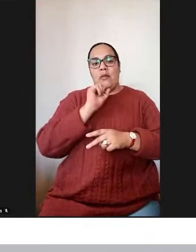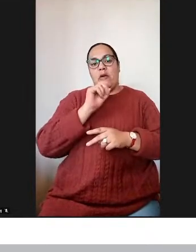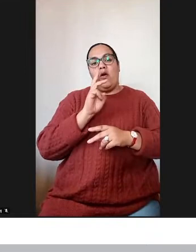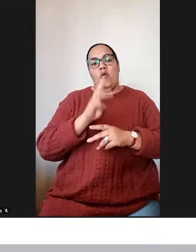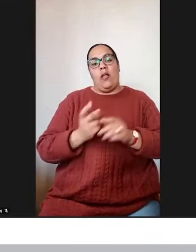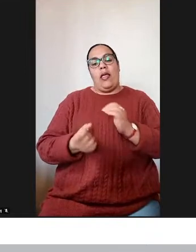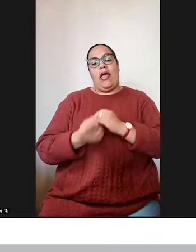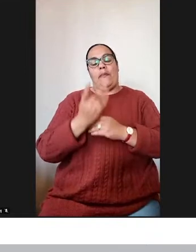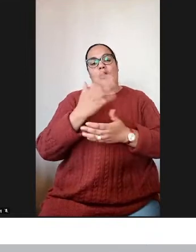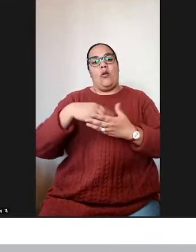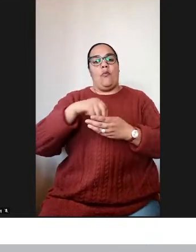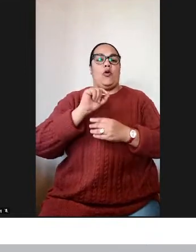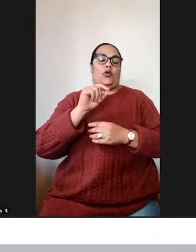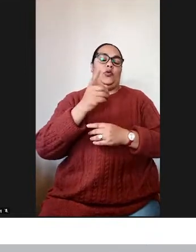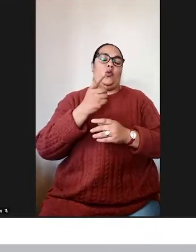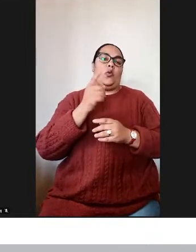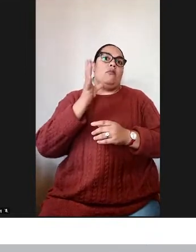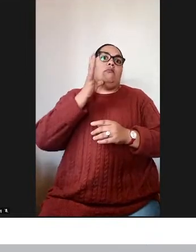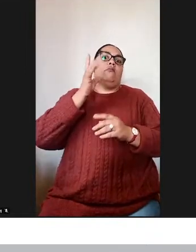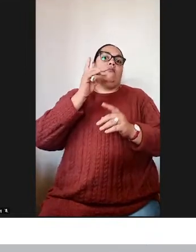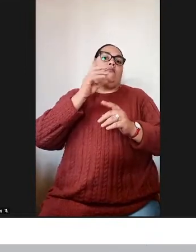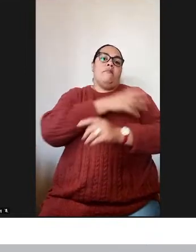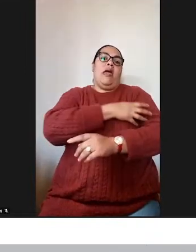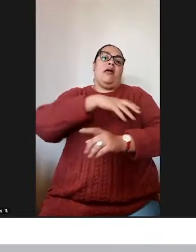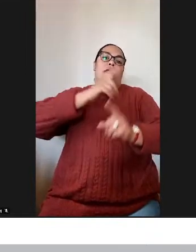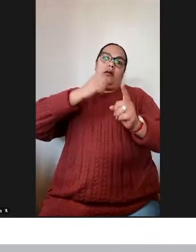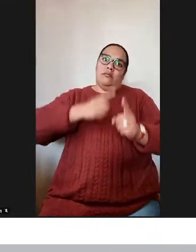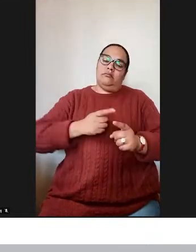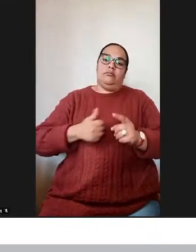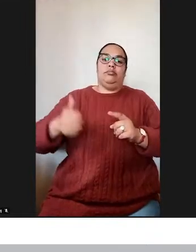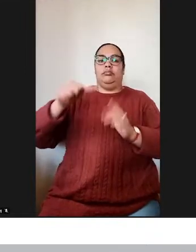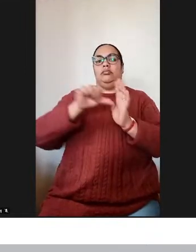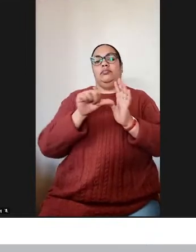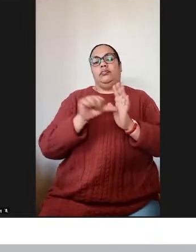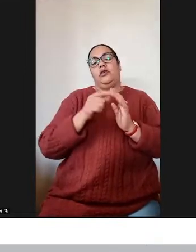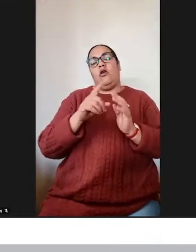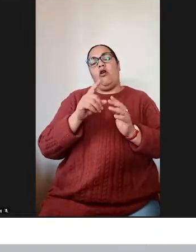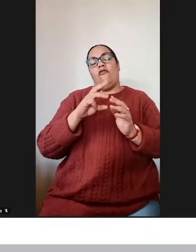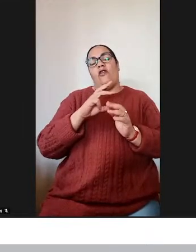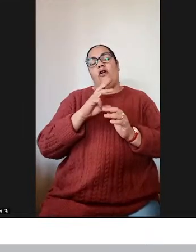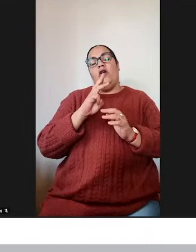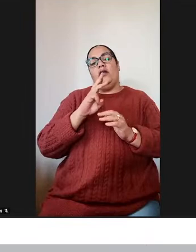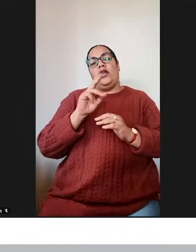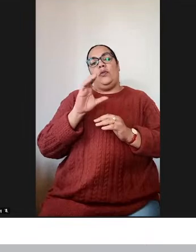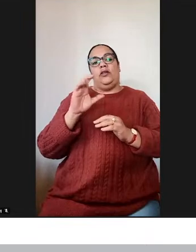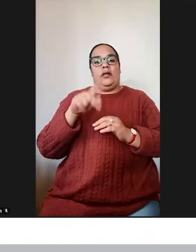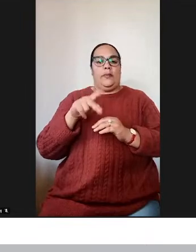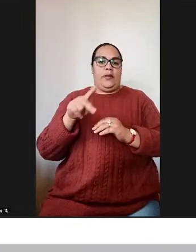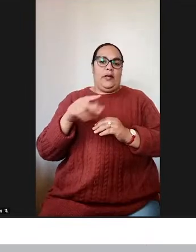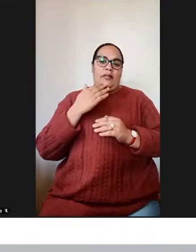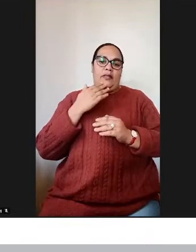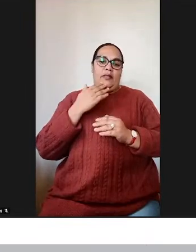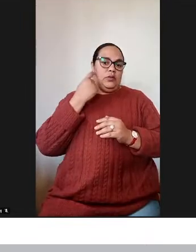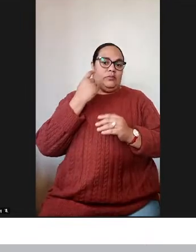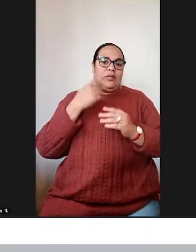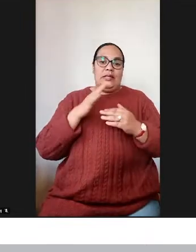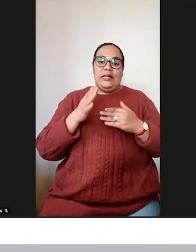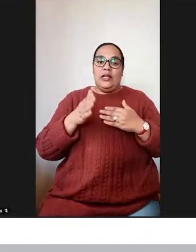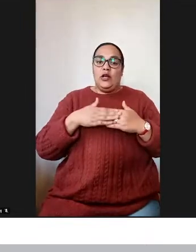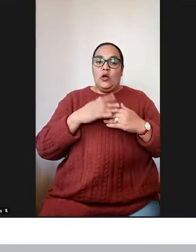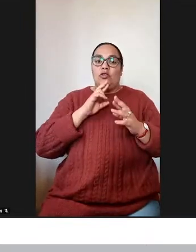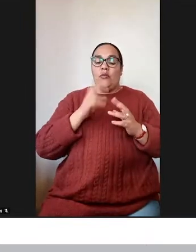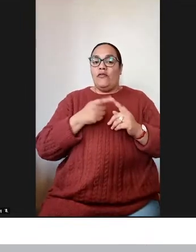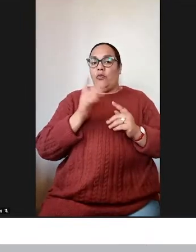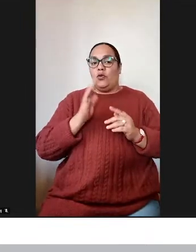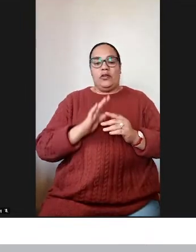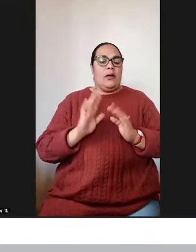as part of the core mandate of the Western Cape Provincial Parliament. Thank you, Chairperson. Thank you very much, Mr. Secretary. Speaker, any closing remarks from your side? No,